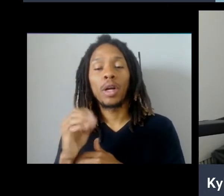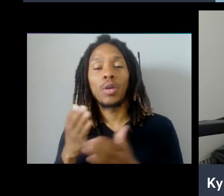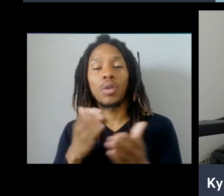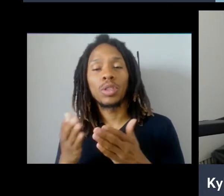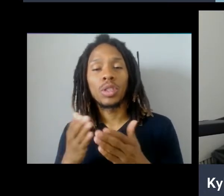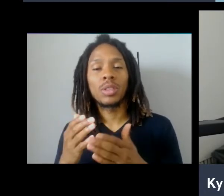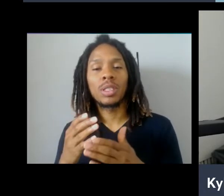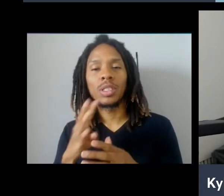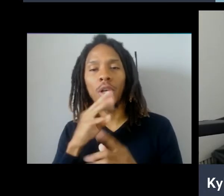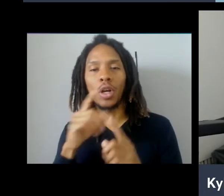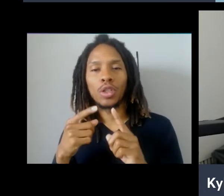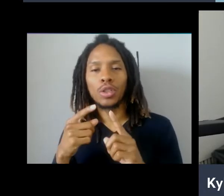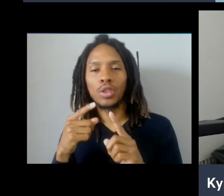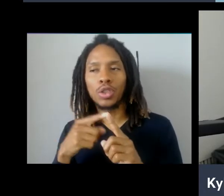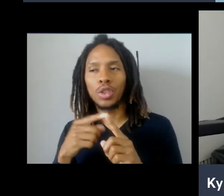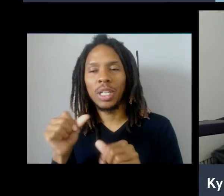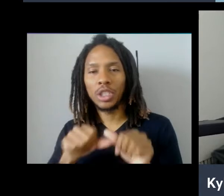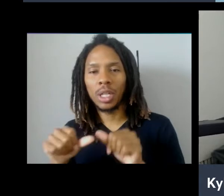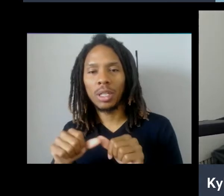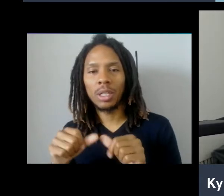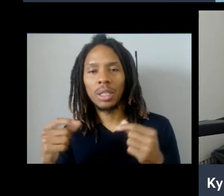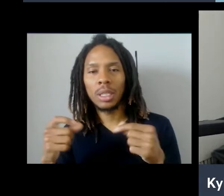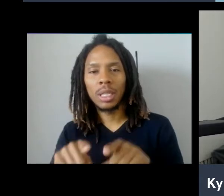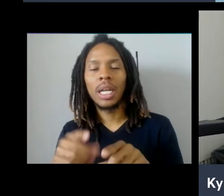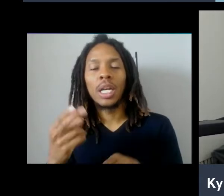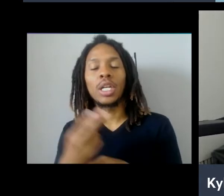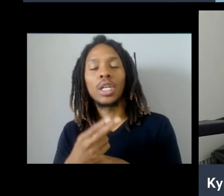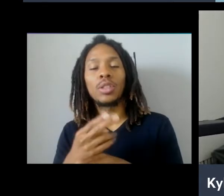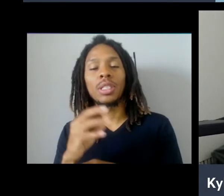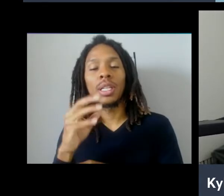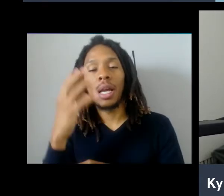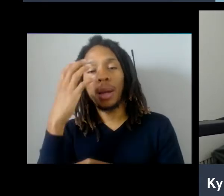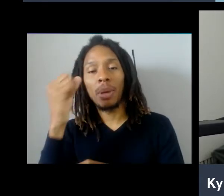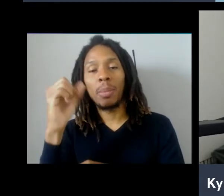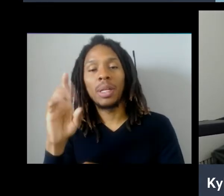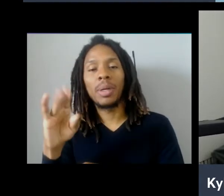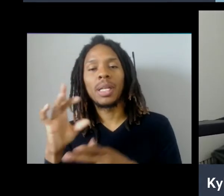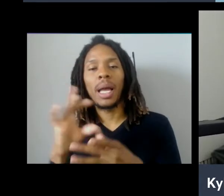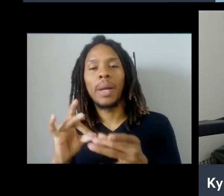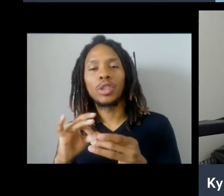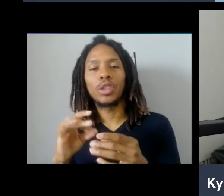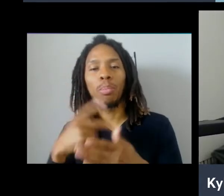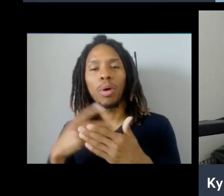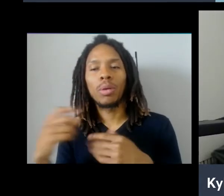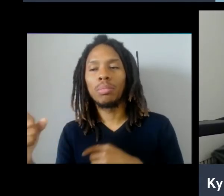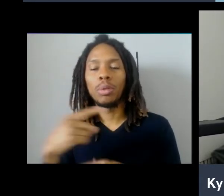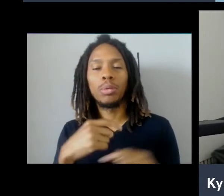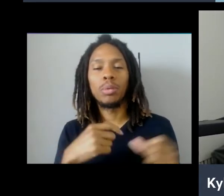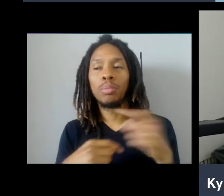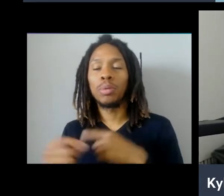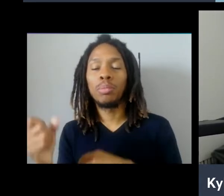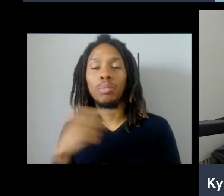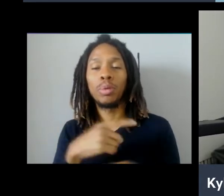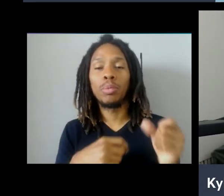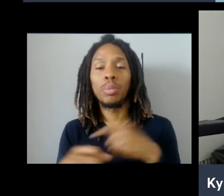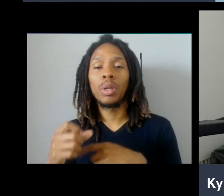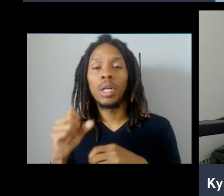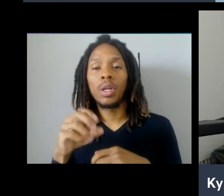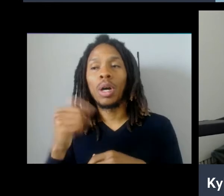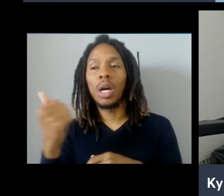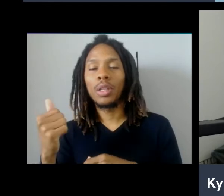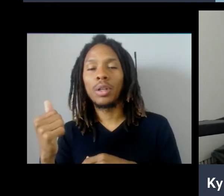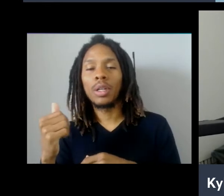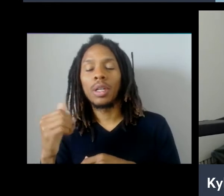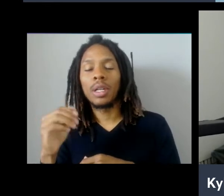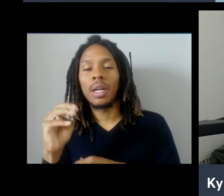asynchronously. And what you can do is use MemoryDB as a message broker. So they can send messages that another microservice can read and process.